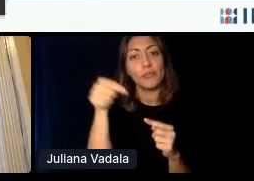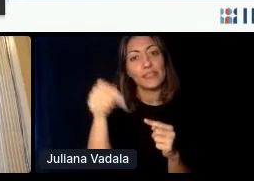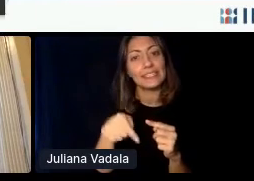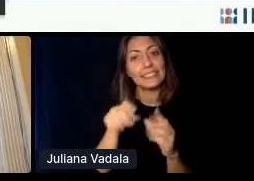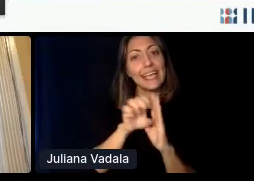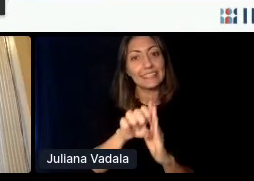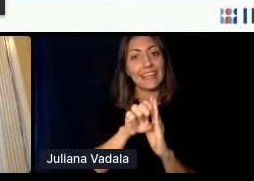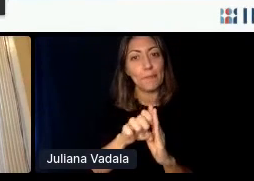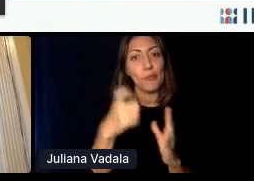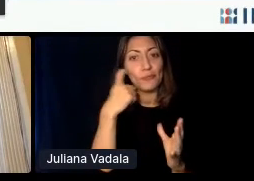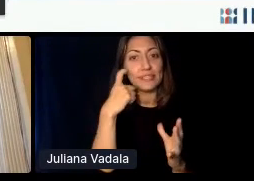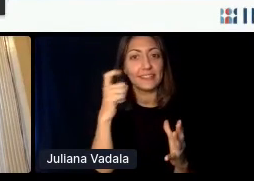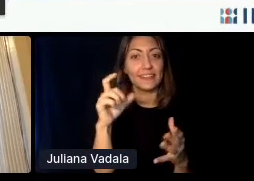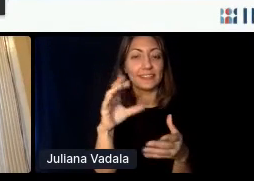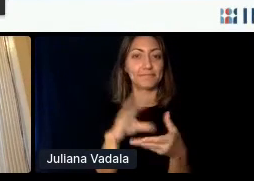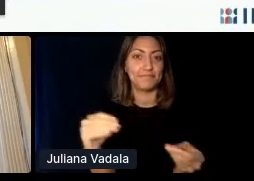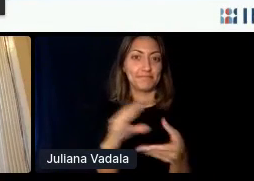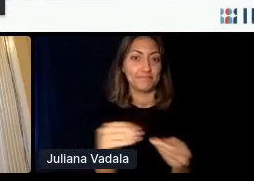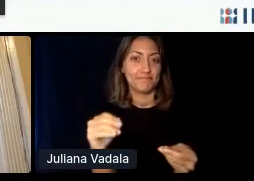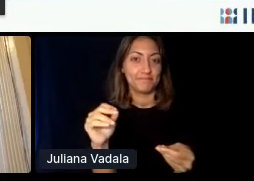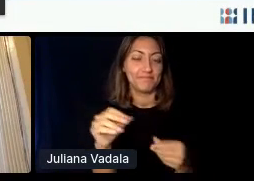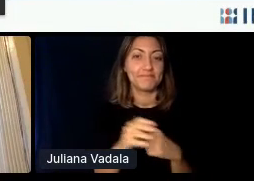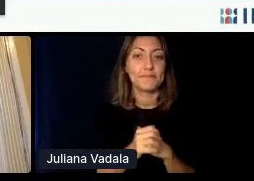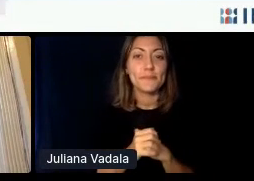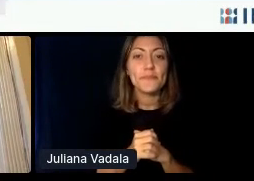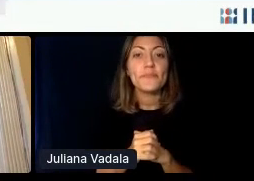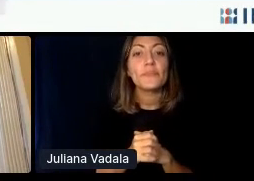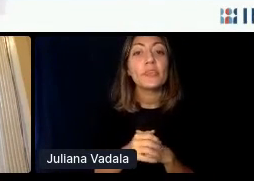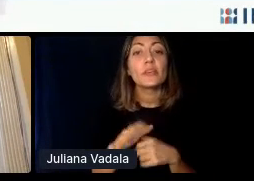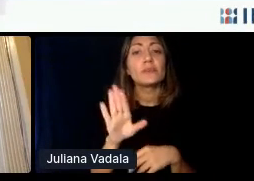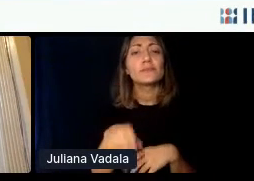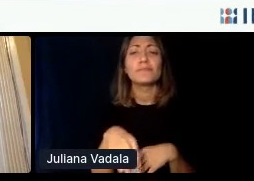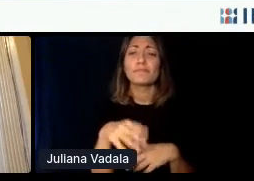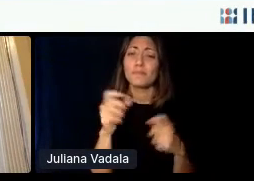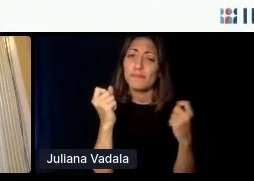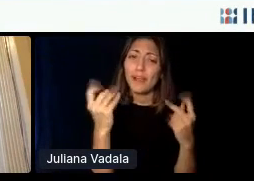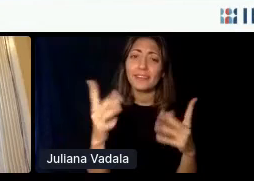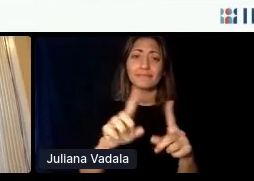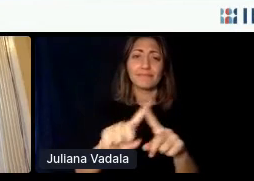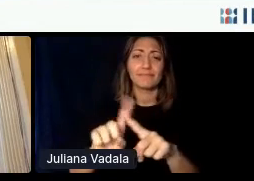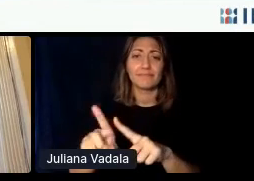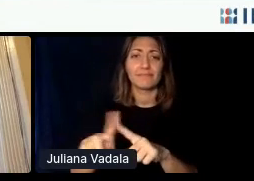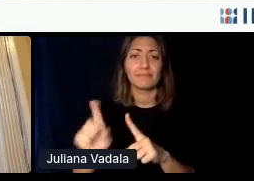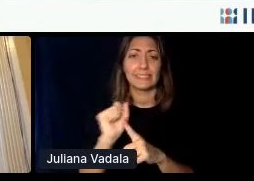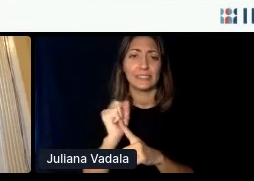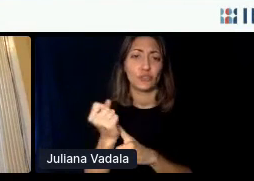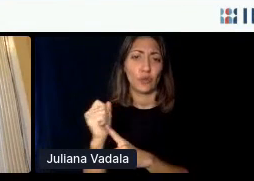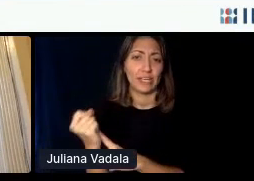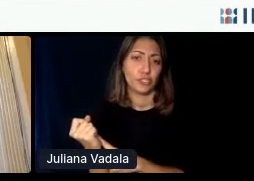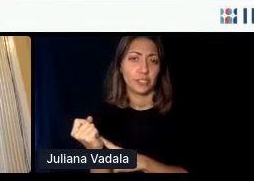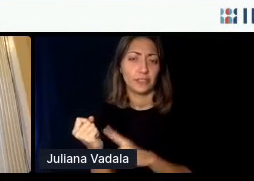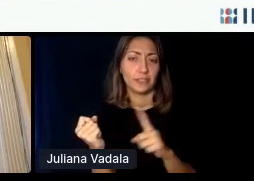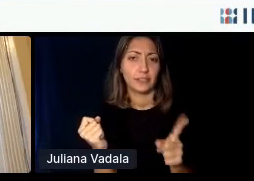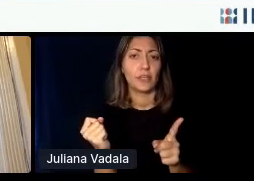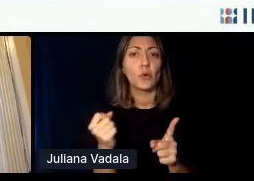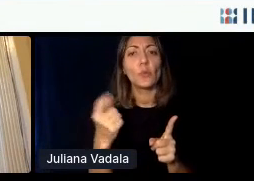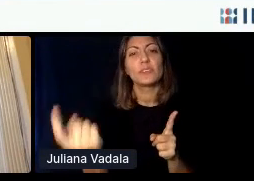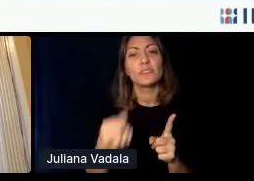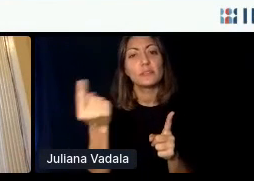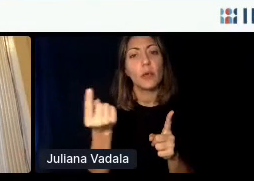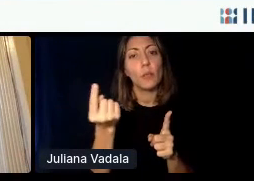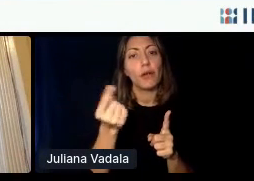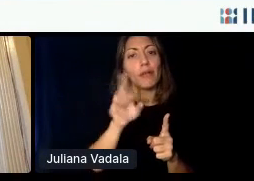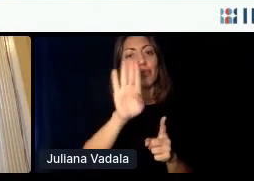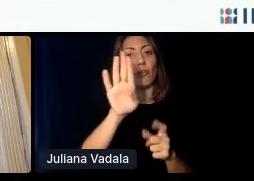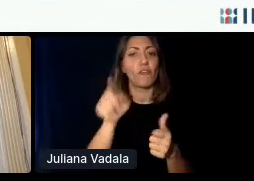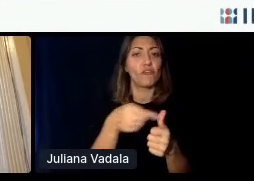from in making it. So first of all, there's like all kinds of cases where somebody goes by a name that's not what's listed as the first name on the